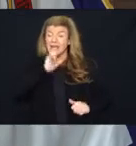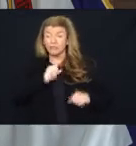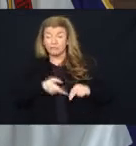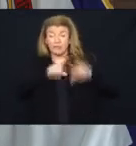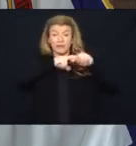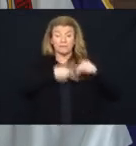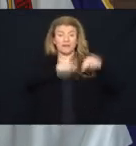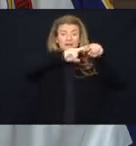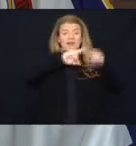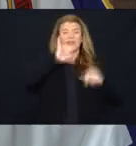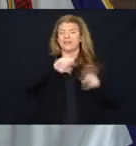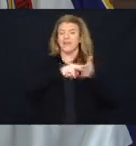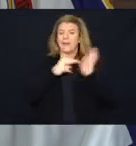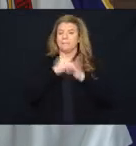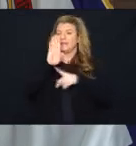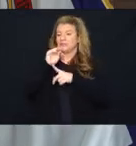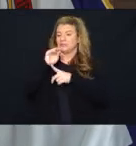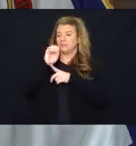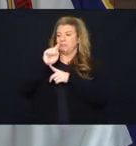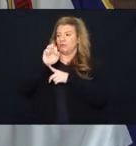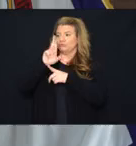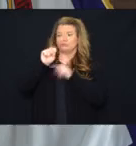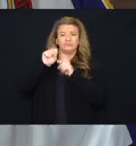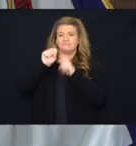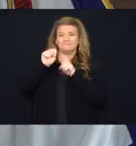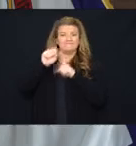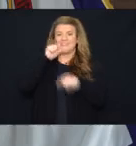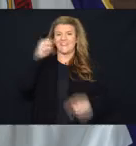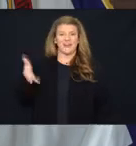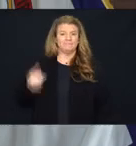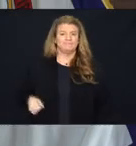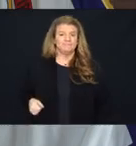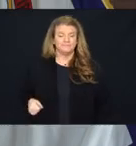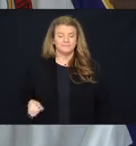have people that are getting their booster shots like they should.